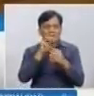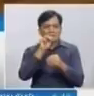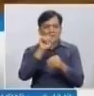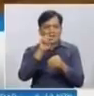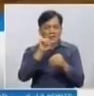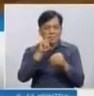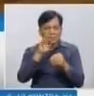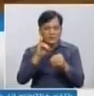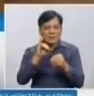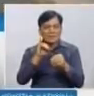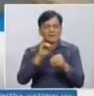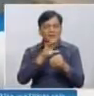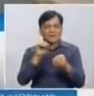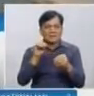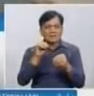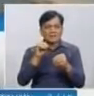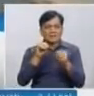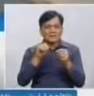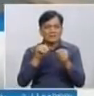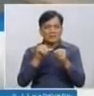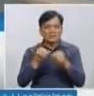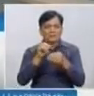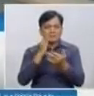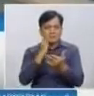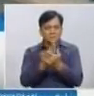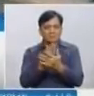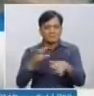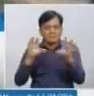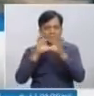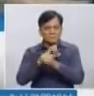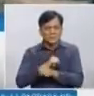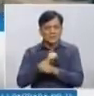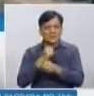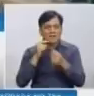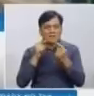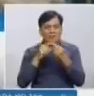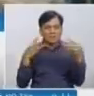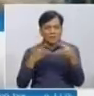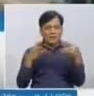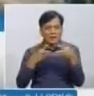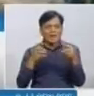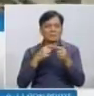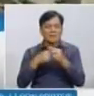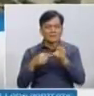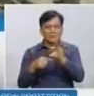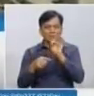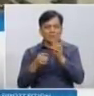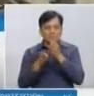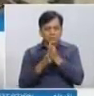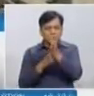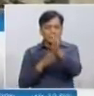and elsewhere to put an end to the bloodshed and seek the path of true